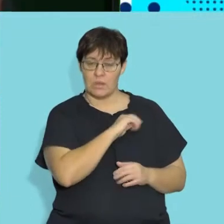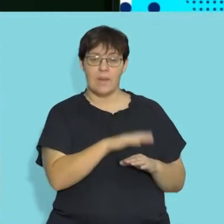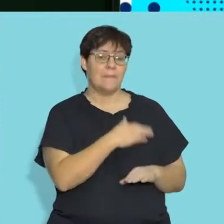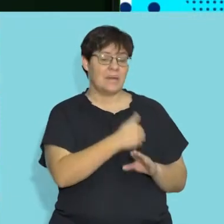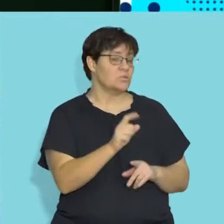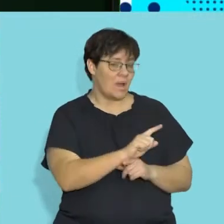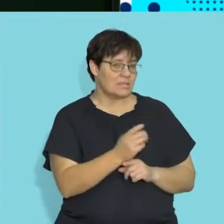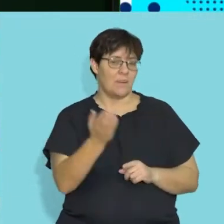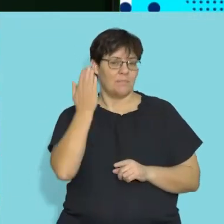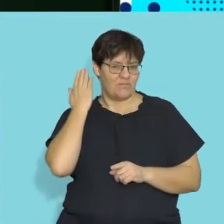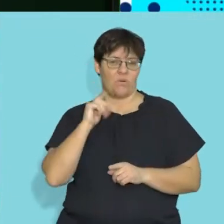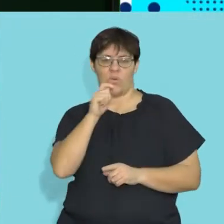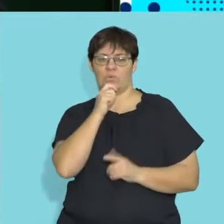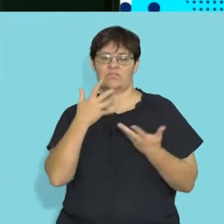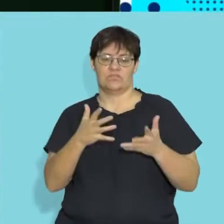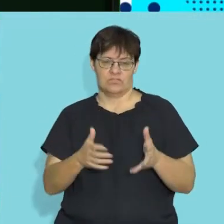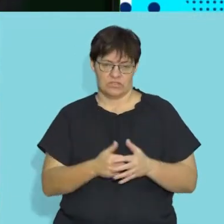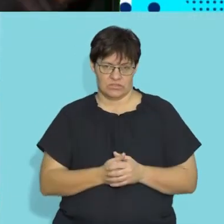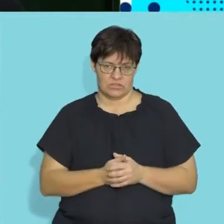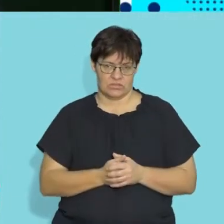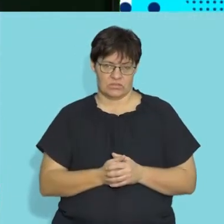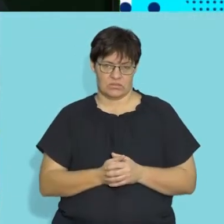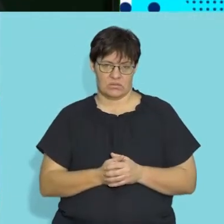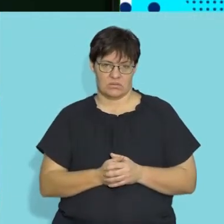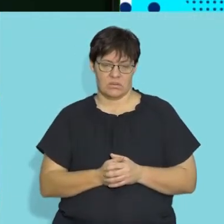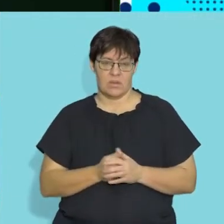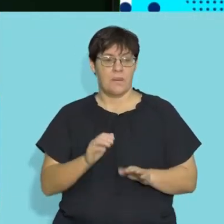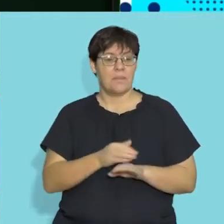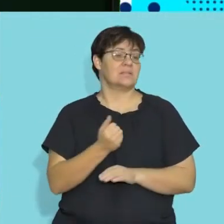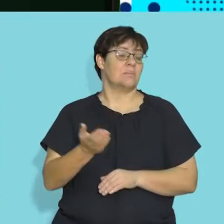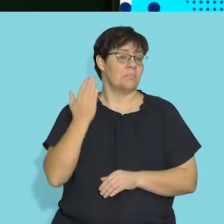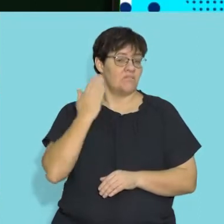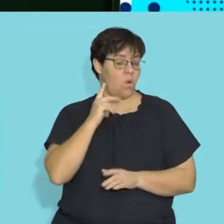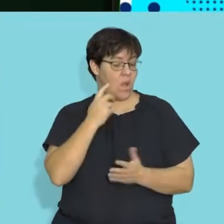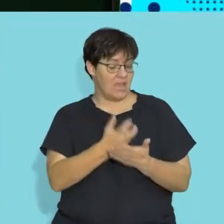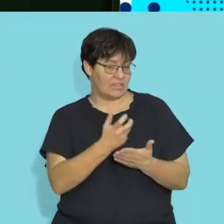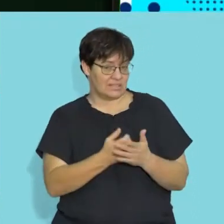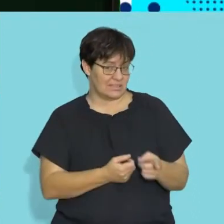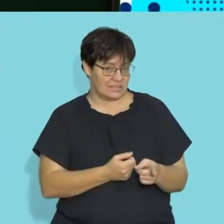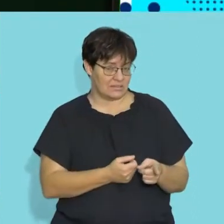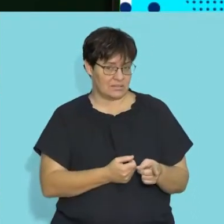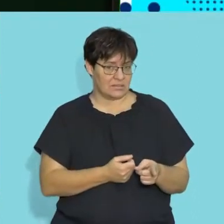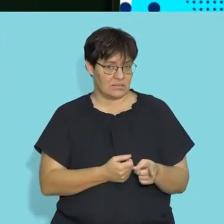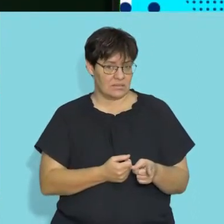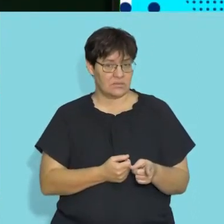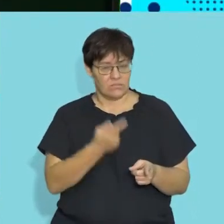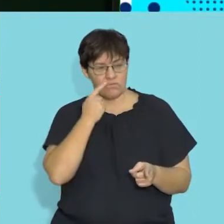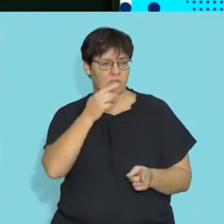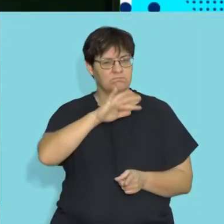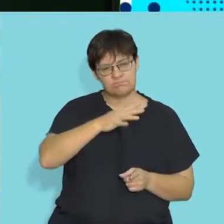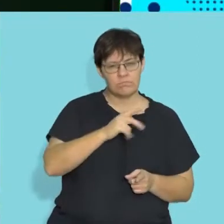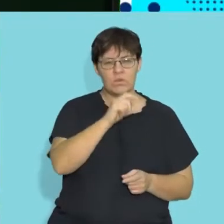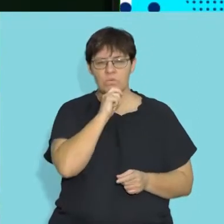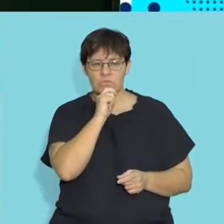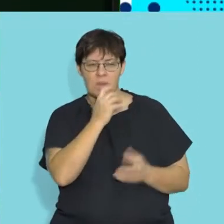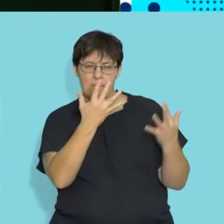previous usage, right? So based on historical evidence, you know that at an average, you should budget